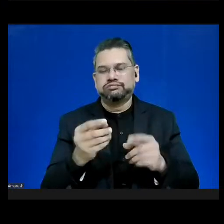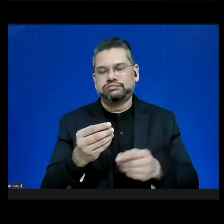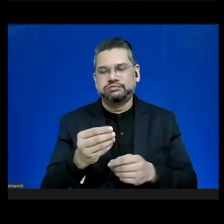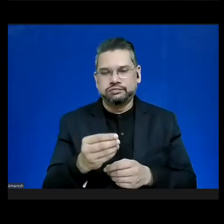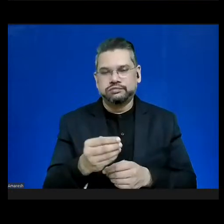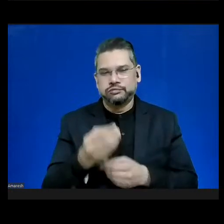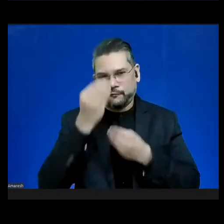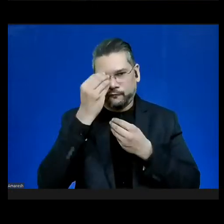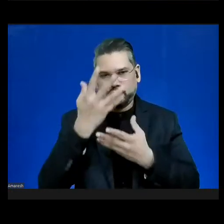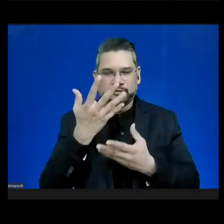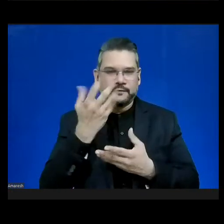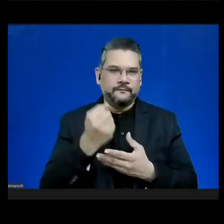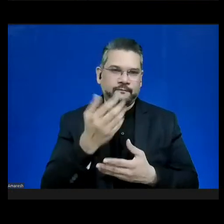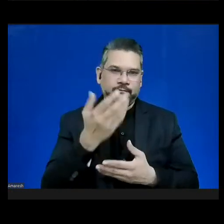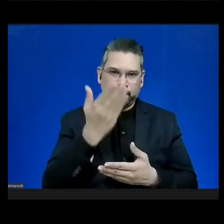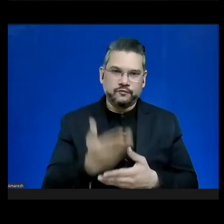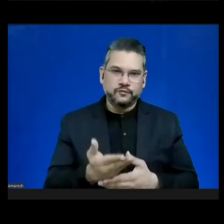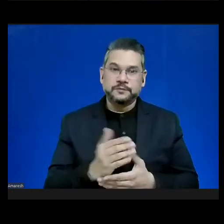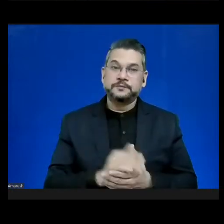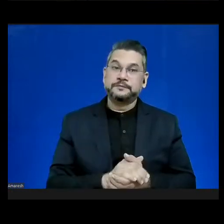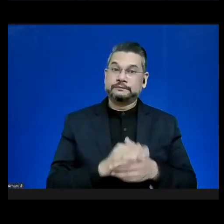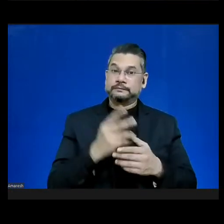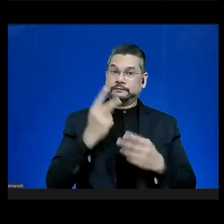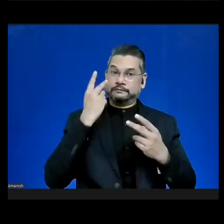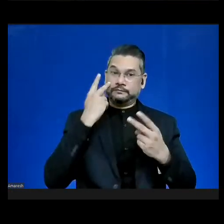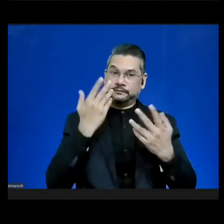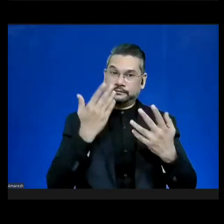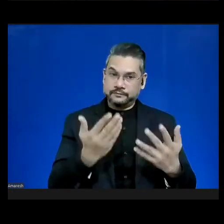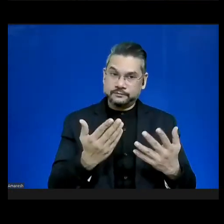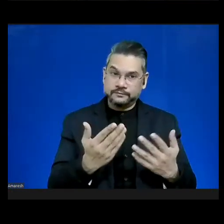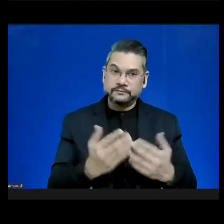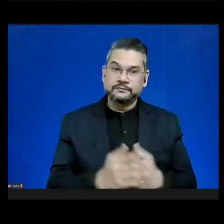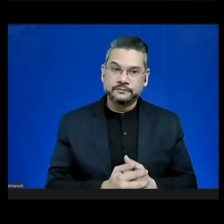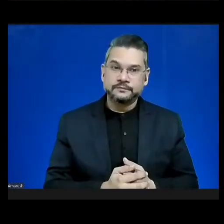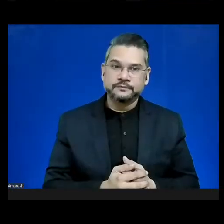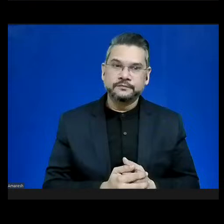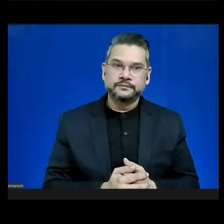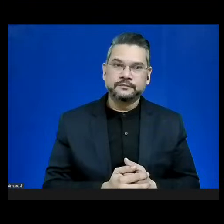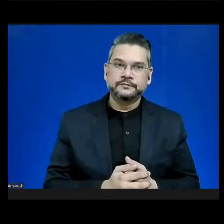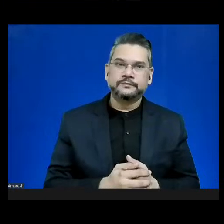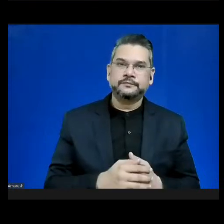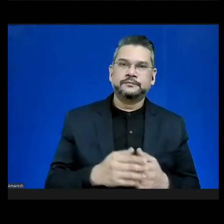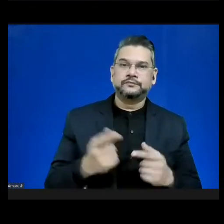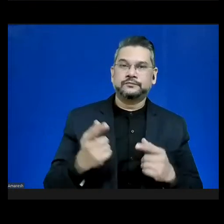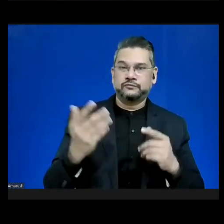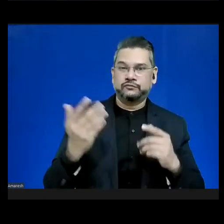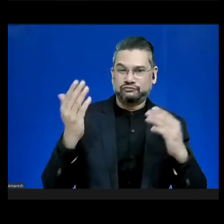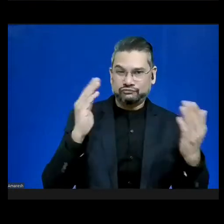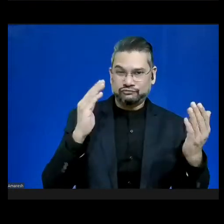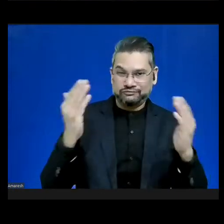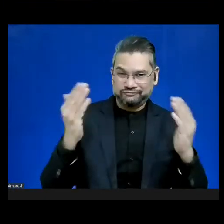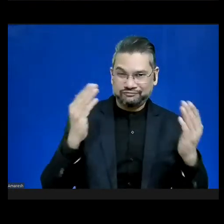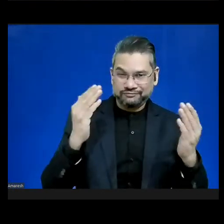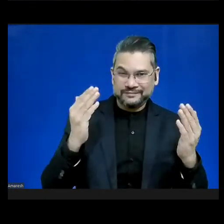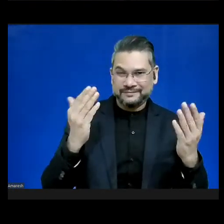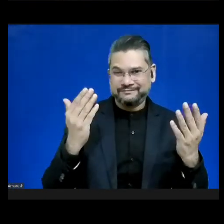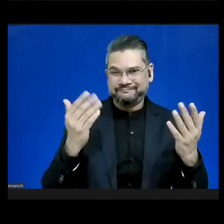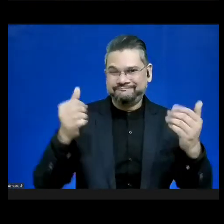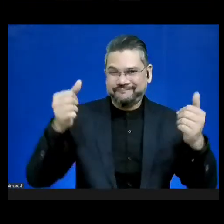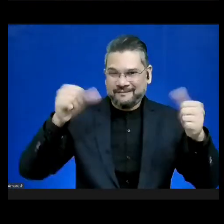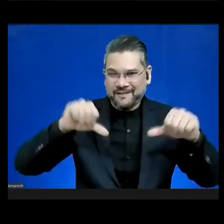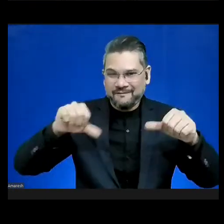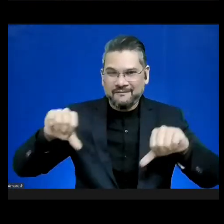And these are the common failure types. So low contrast, obviously, because people use different colors